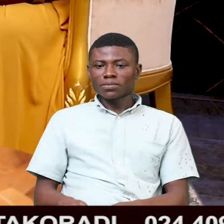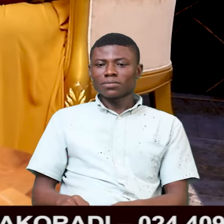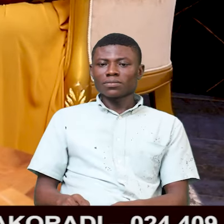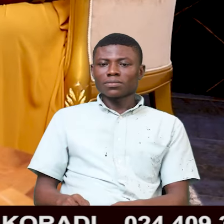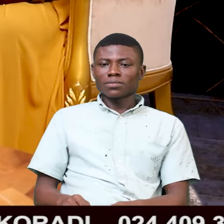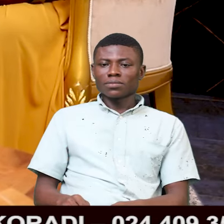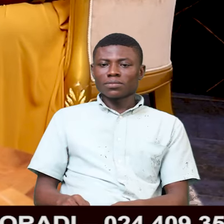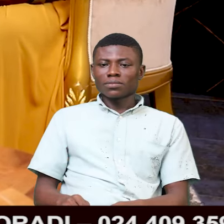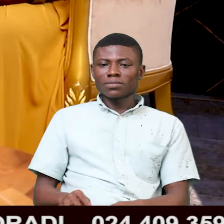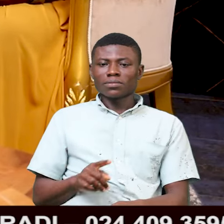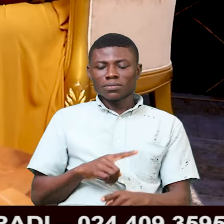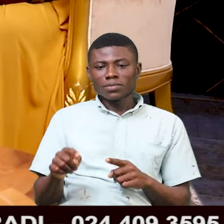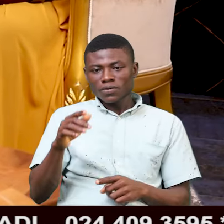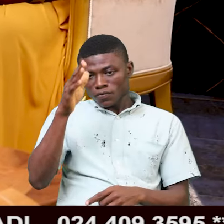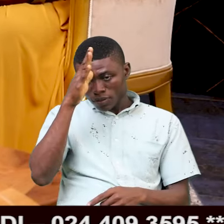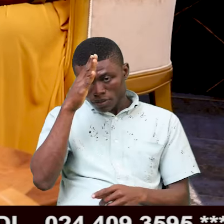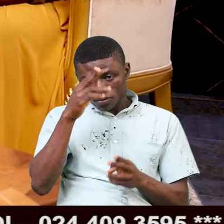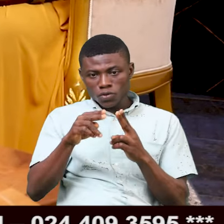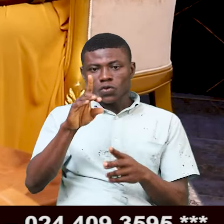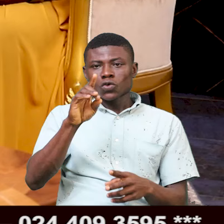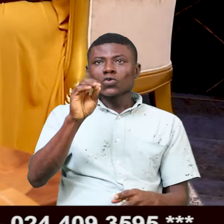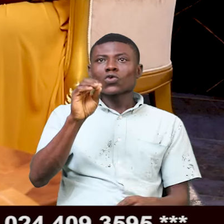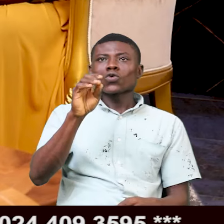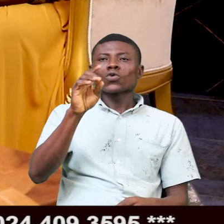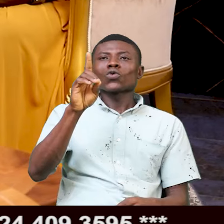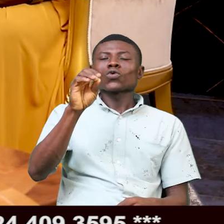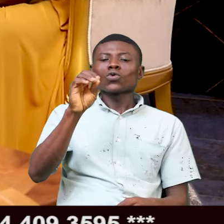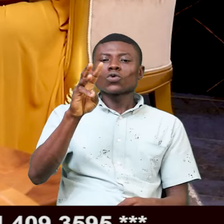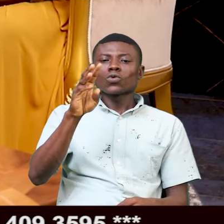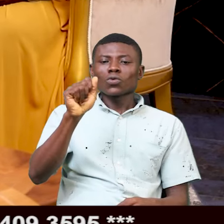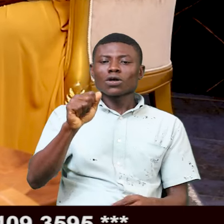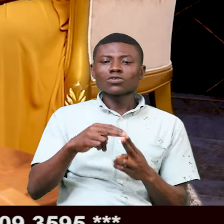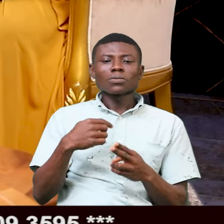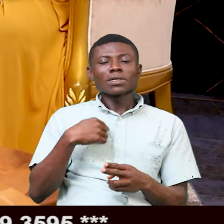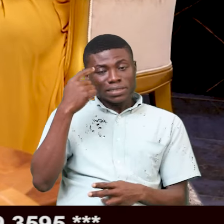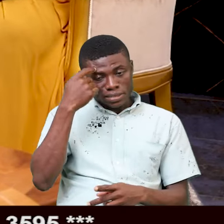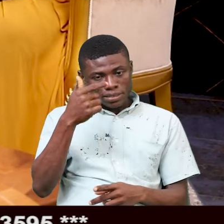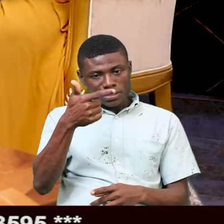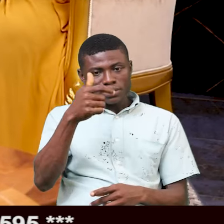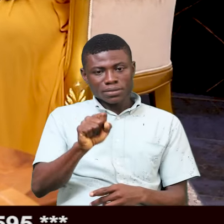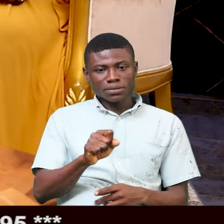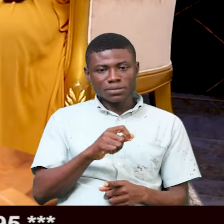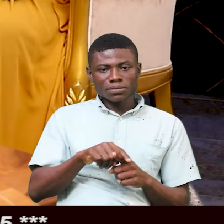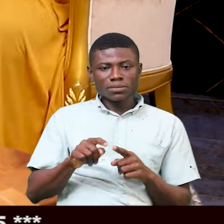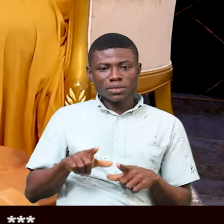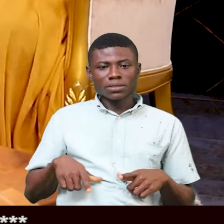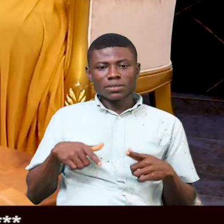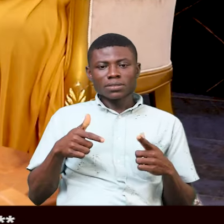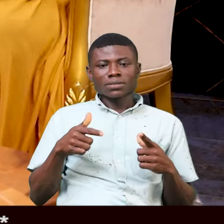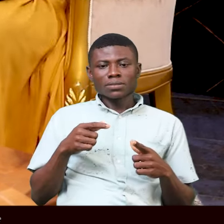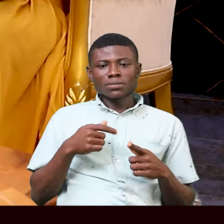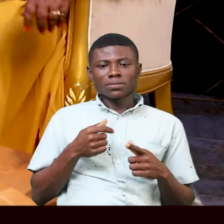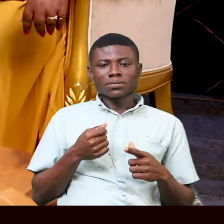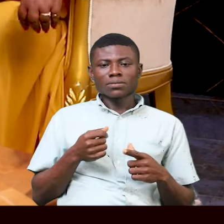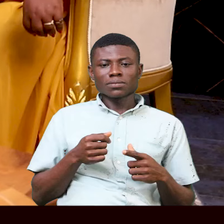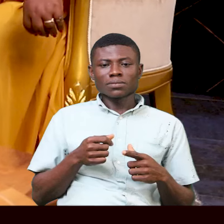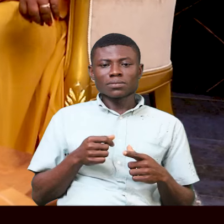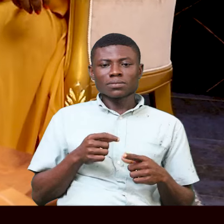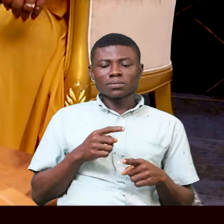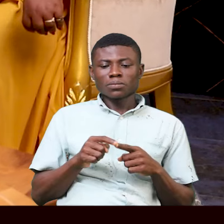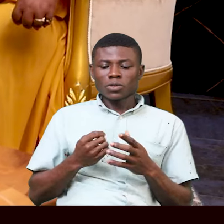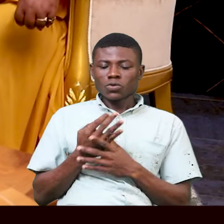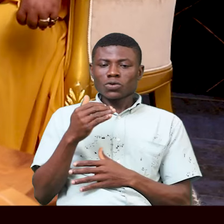se papa nti mi papa ni dodo wanti mi da me do. David David na matina nkranfo matina nkranfo nte